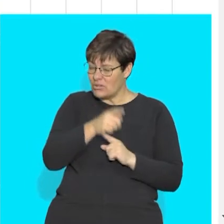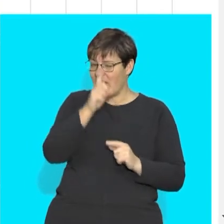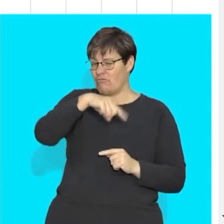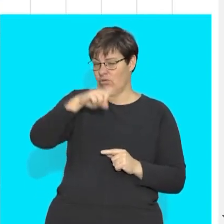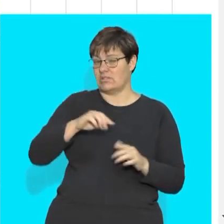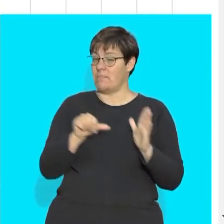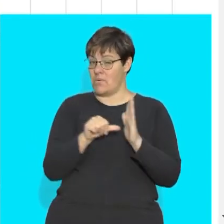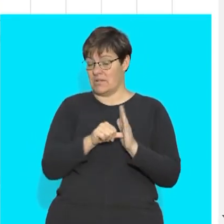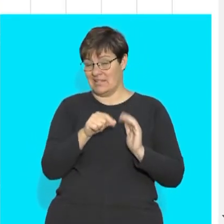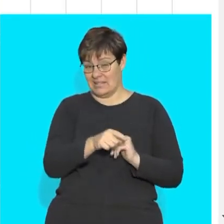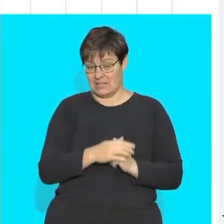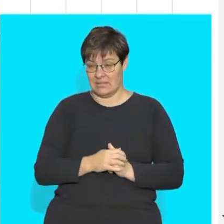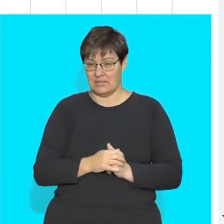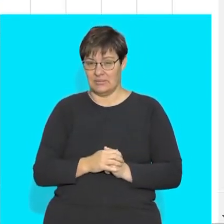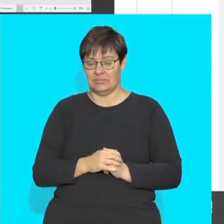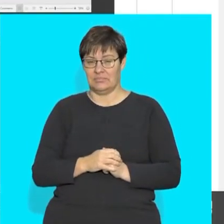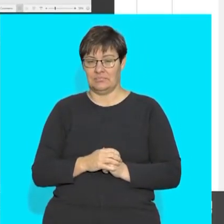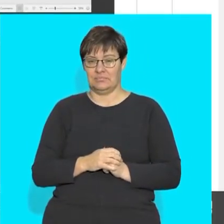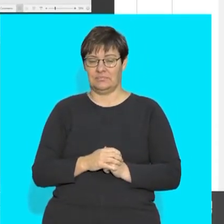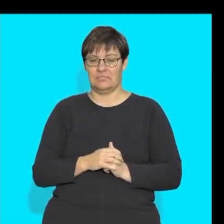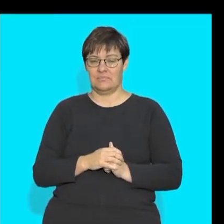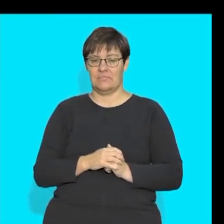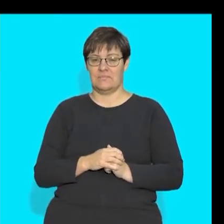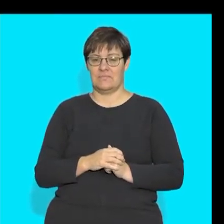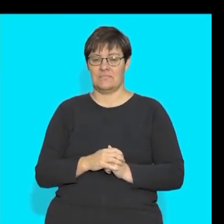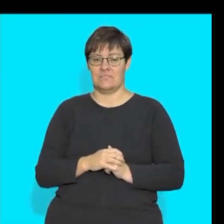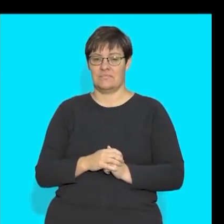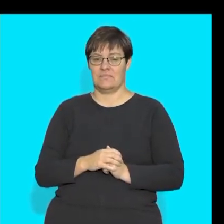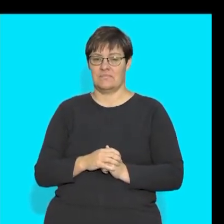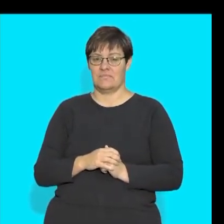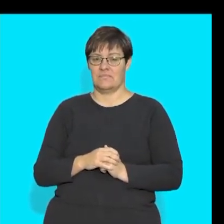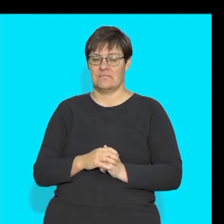about the frequency for that. So, here we go.